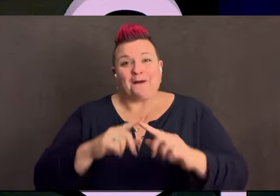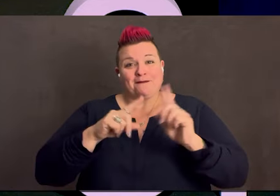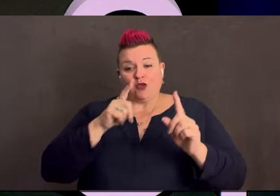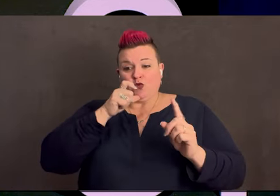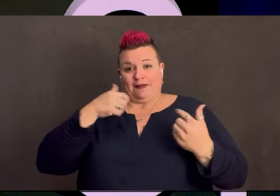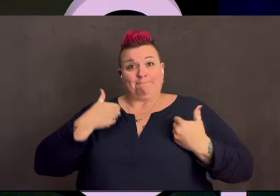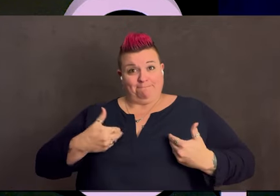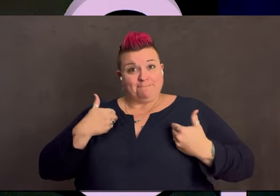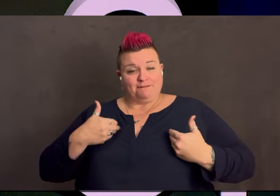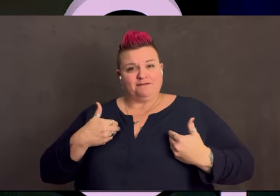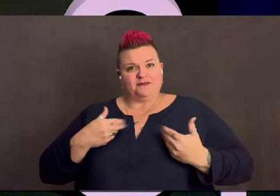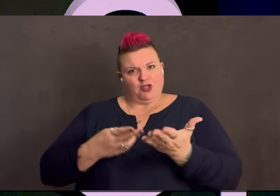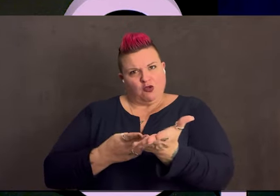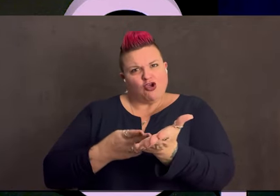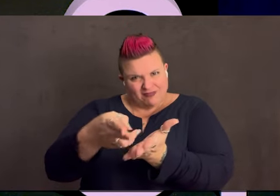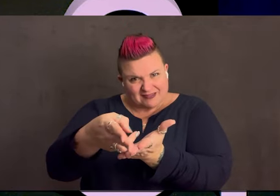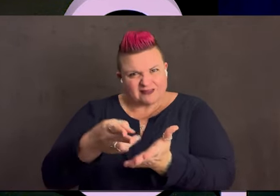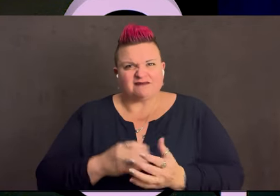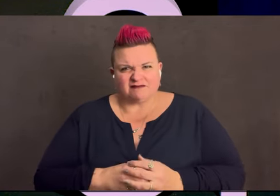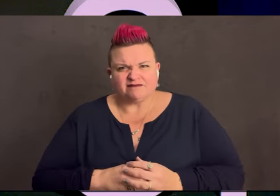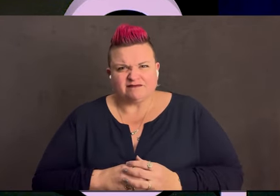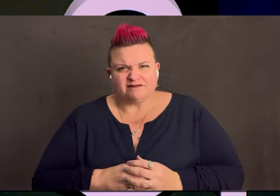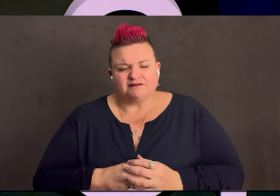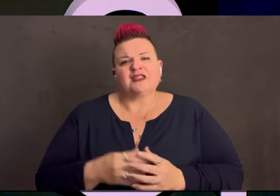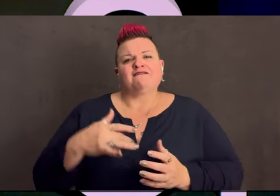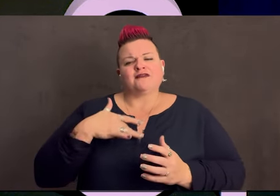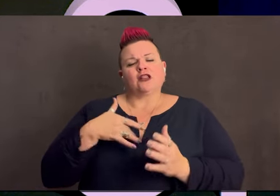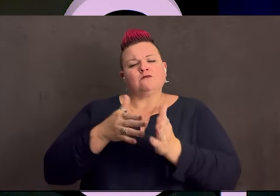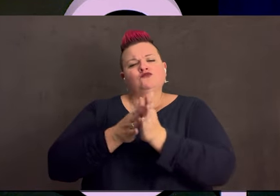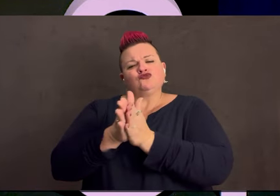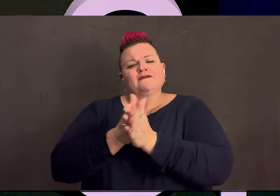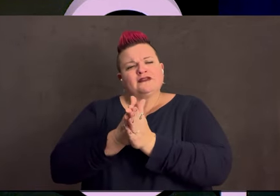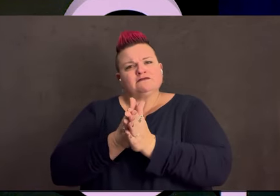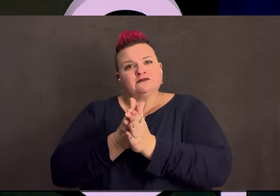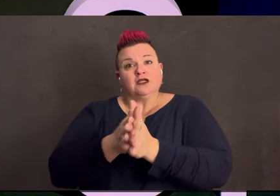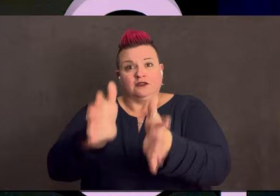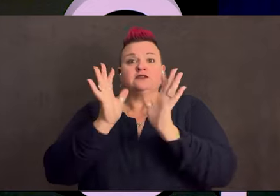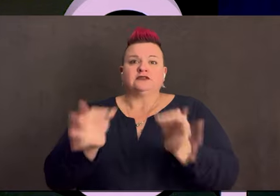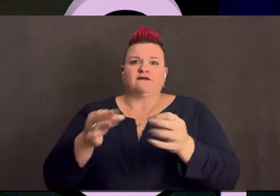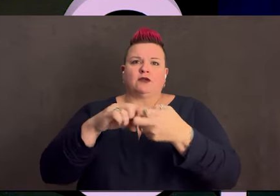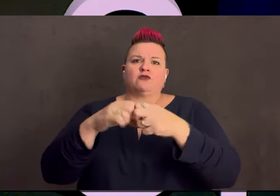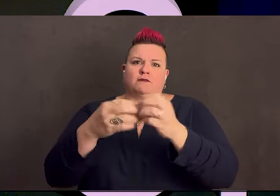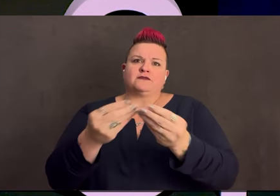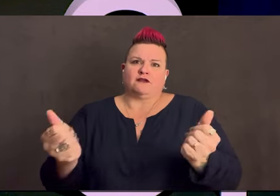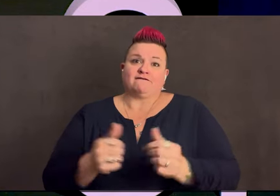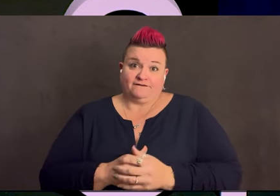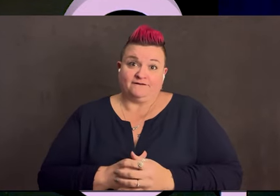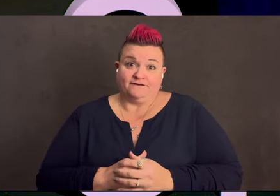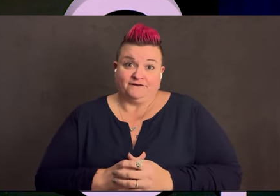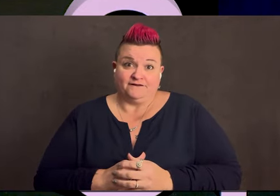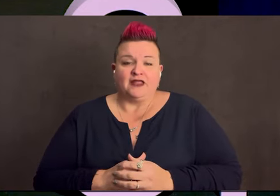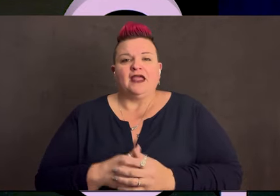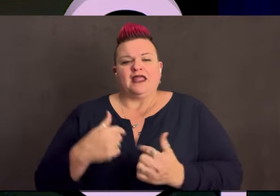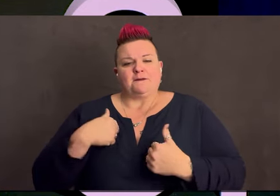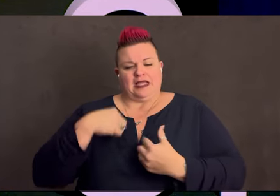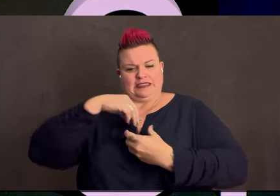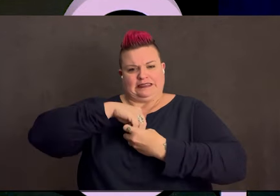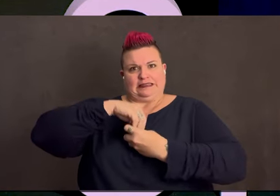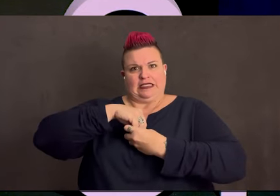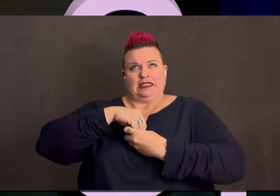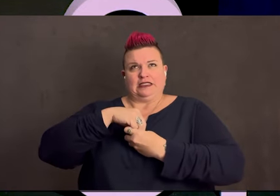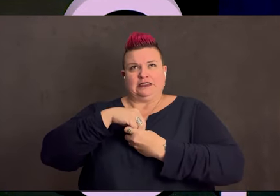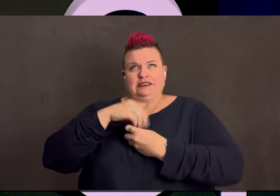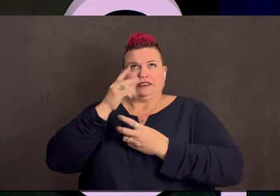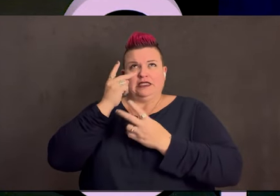What I am is authentic. I'd say I'm driven, definitely a problem solver, and I tap into my